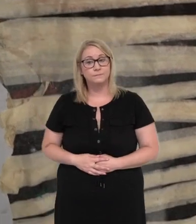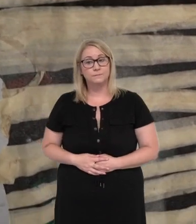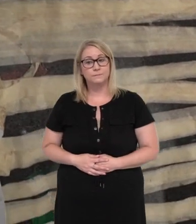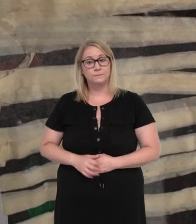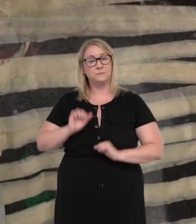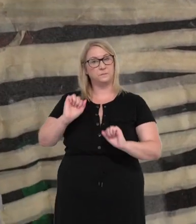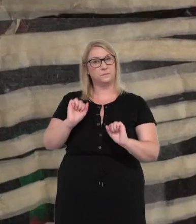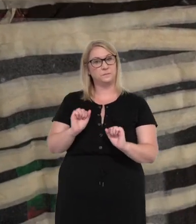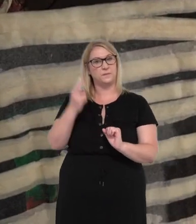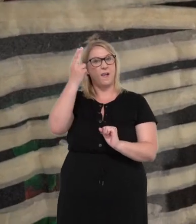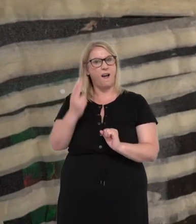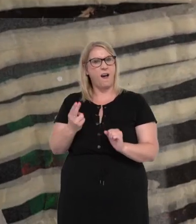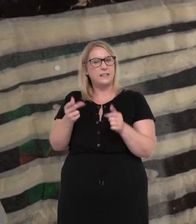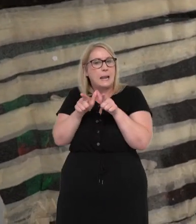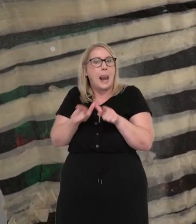artistic language,